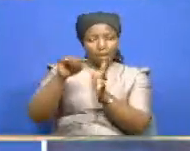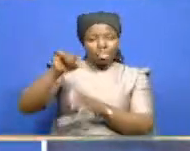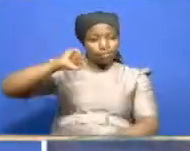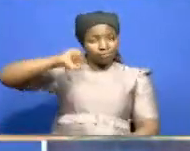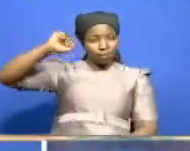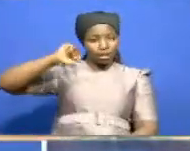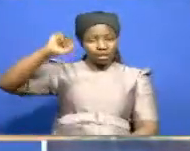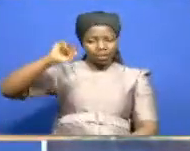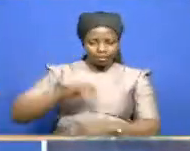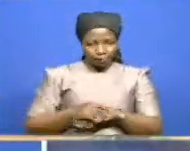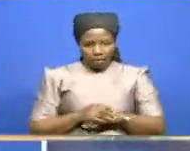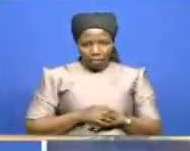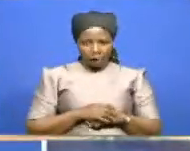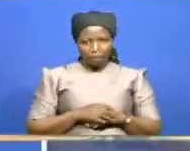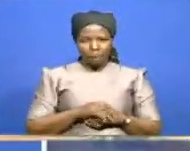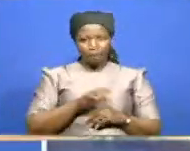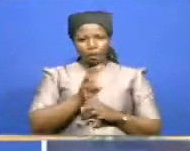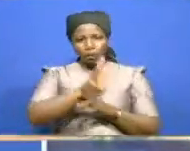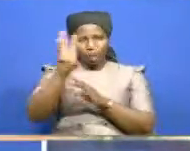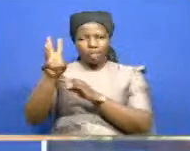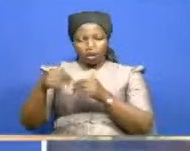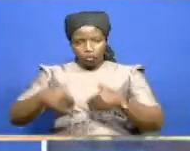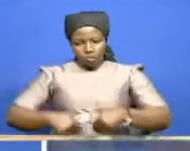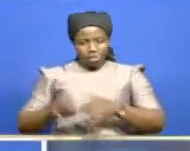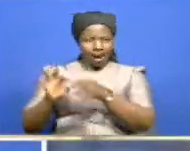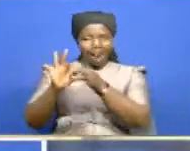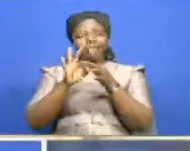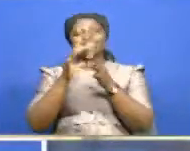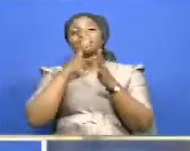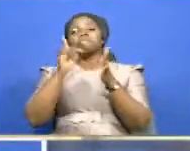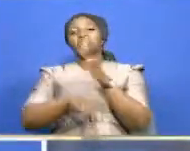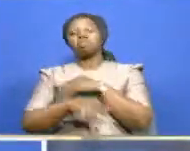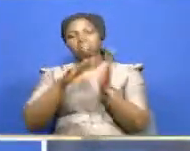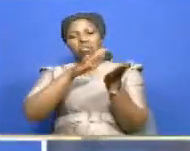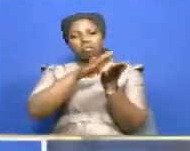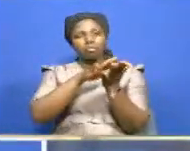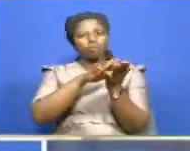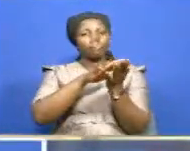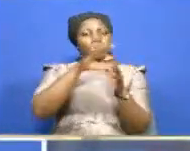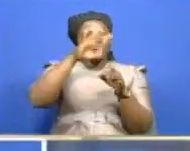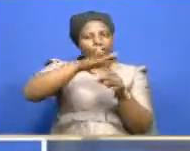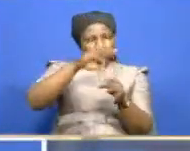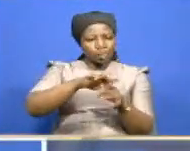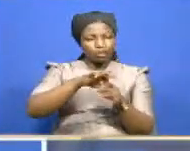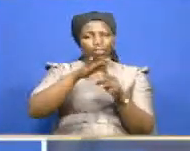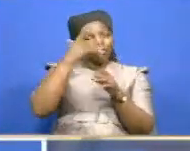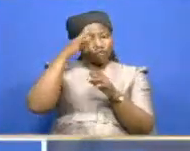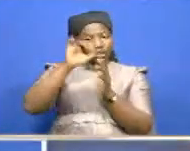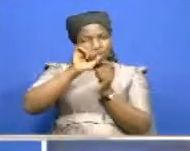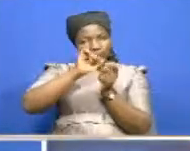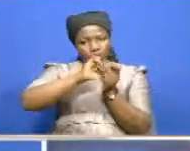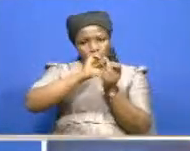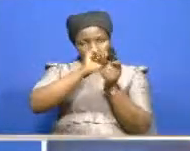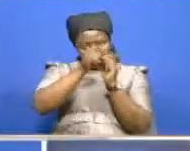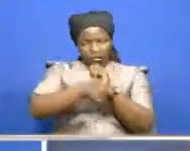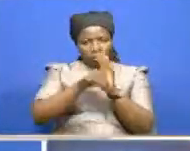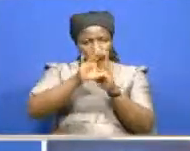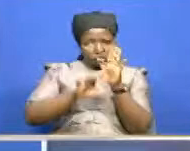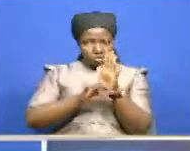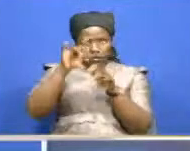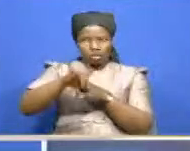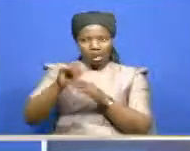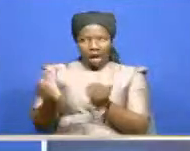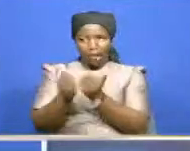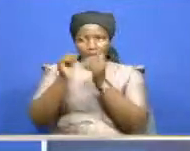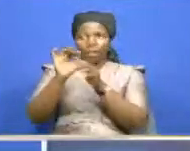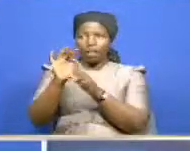The Magharibi Youth Alliance recommending that the referendum should be done in the first quarter of next year, as the report has outlined a clear